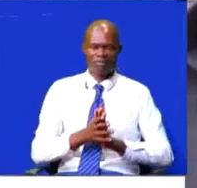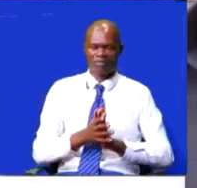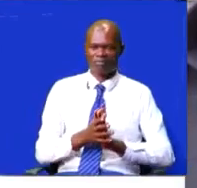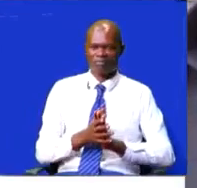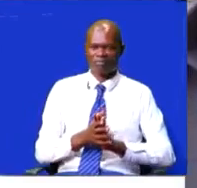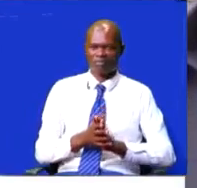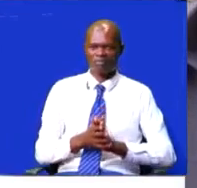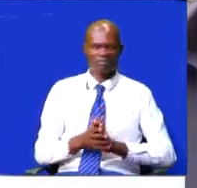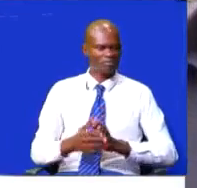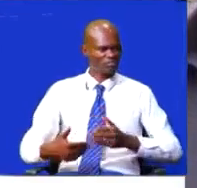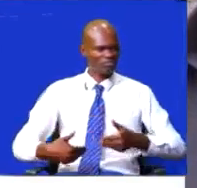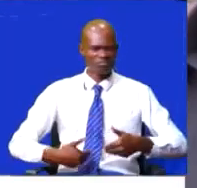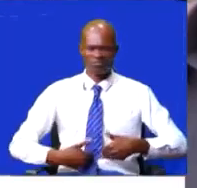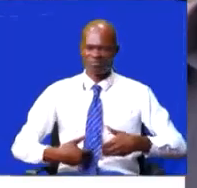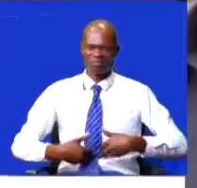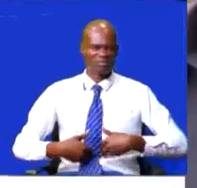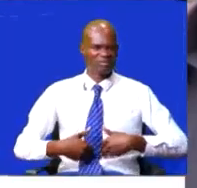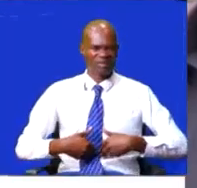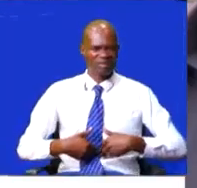They have no capacity.